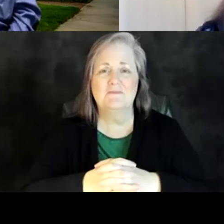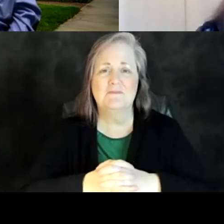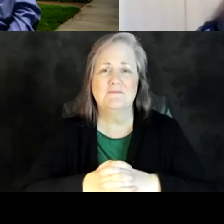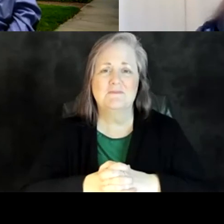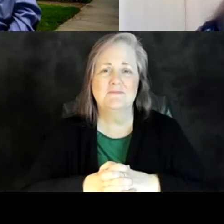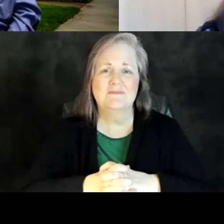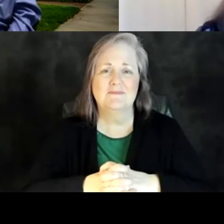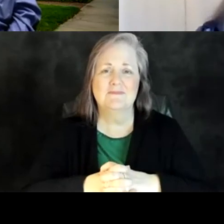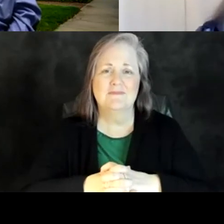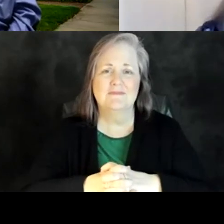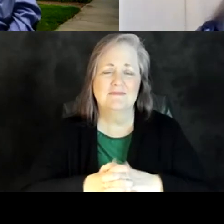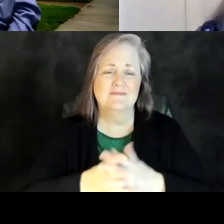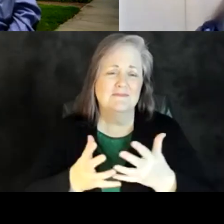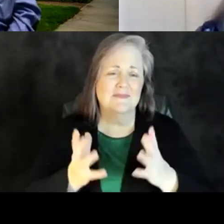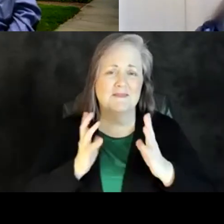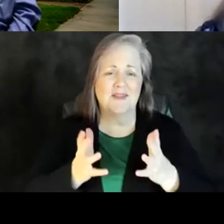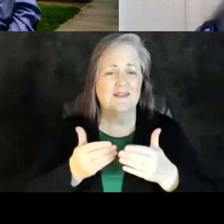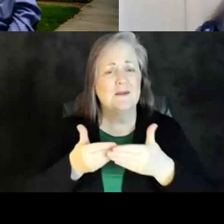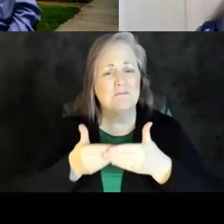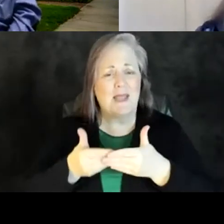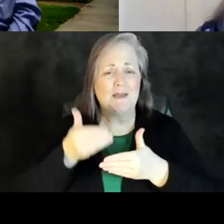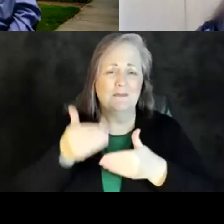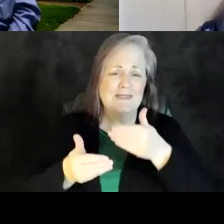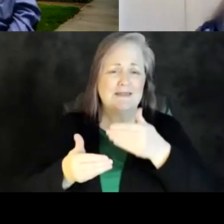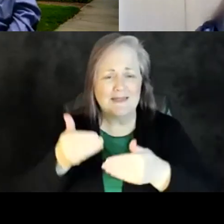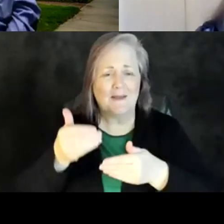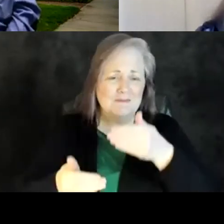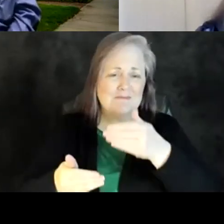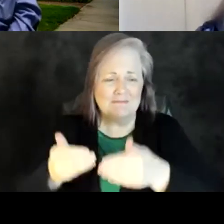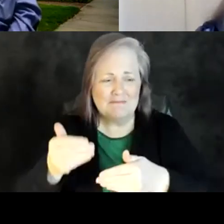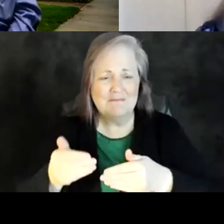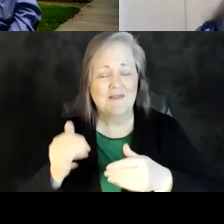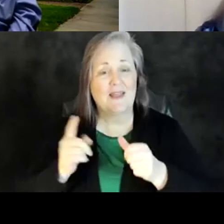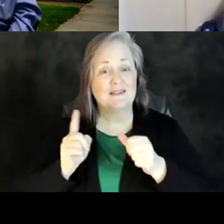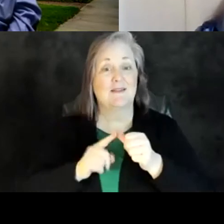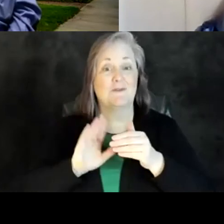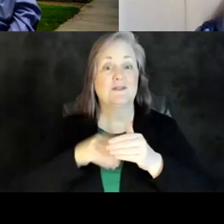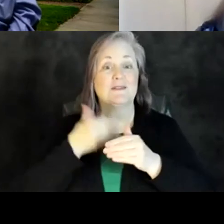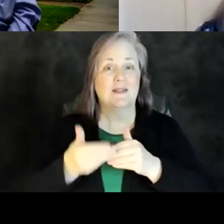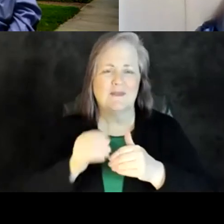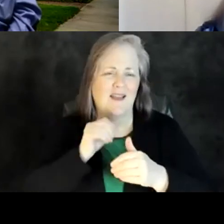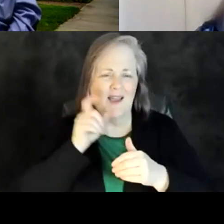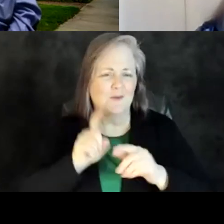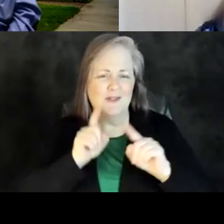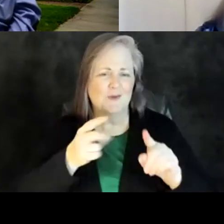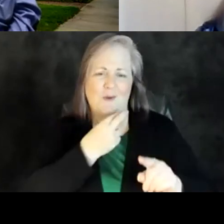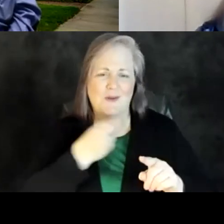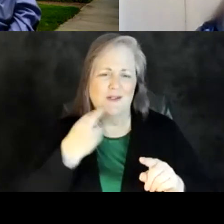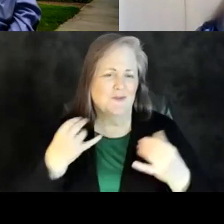That's fine, right? Baby steps, right? That's the first step. I don't need to go to a restaurant